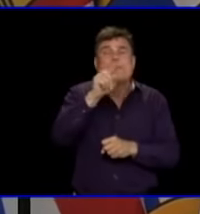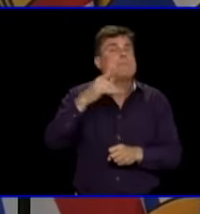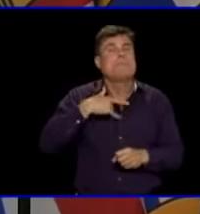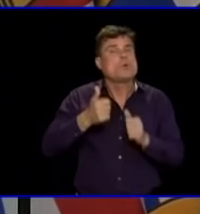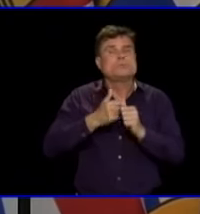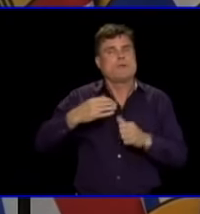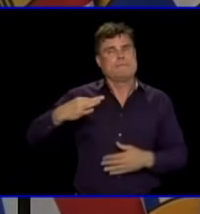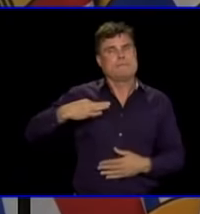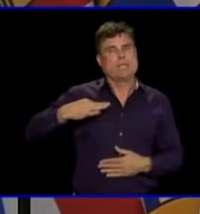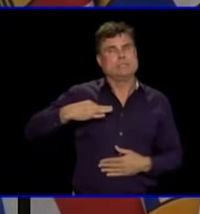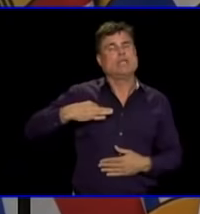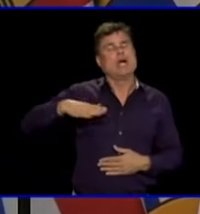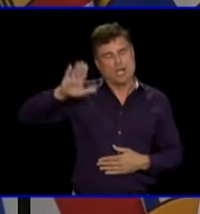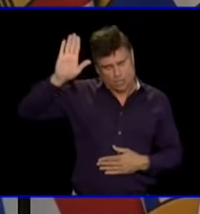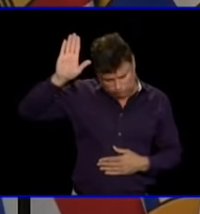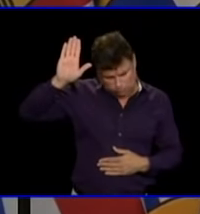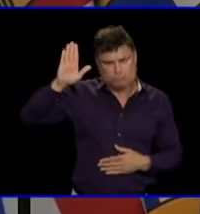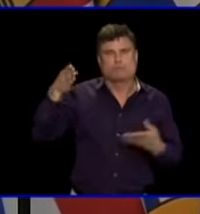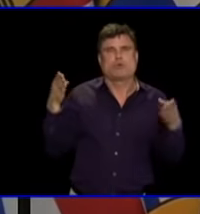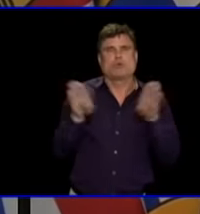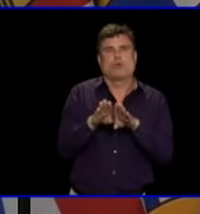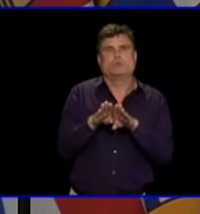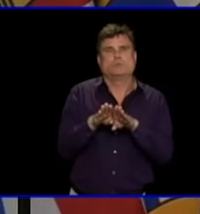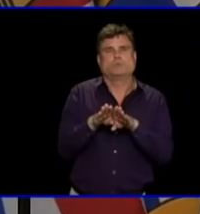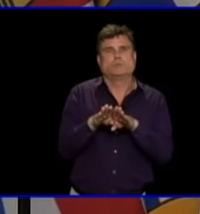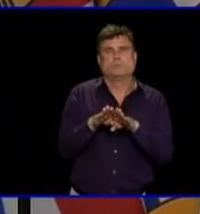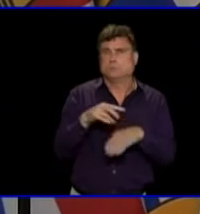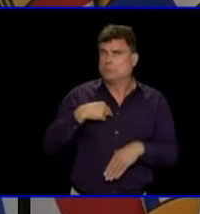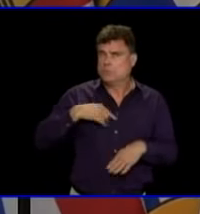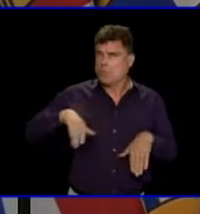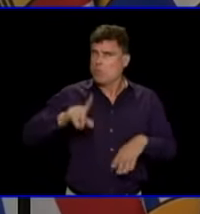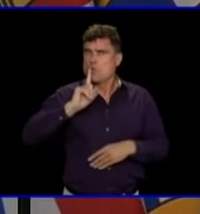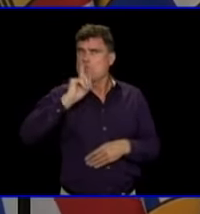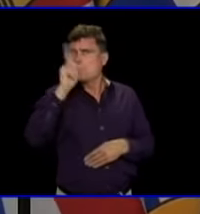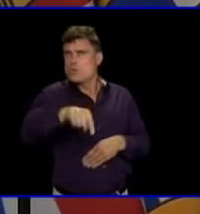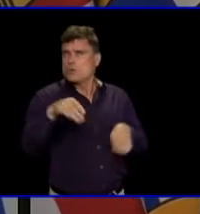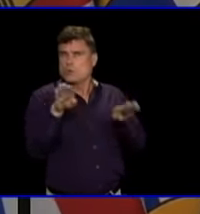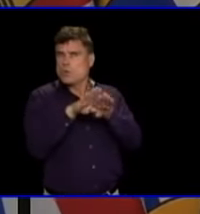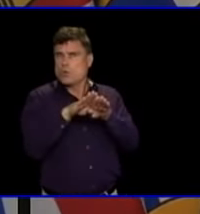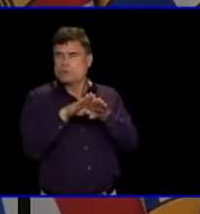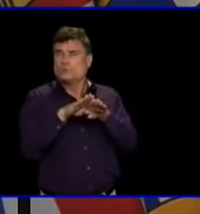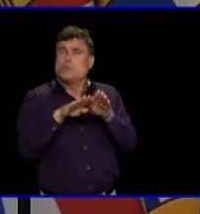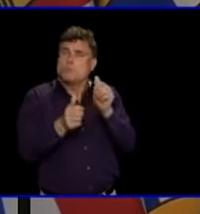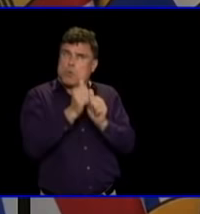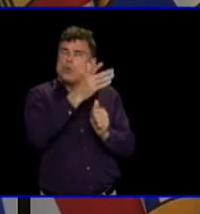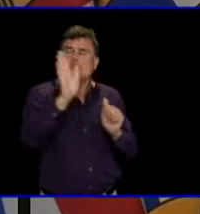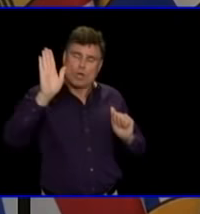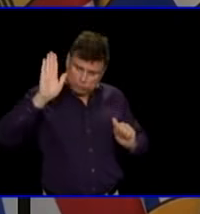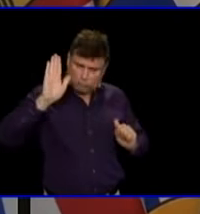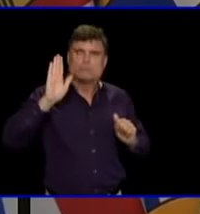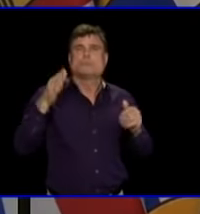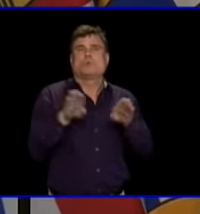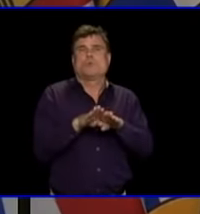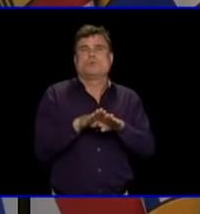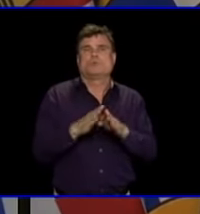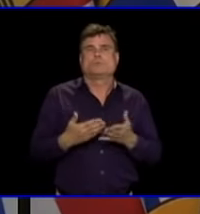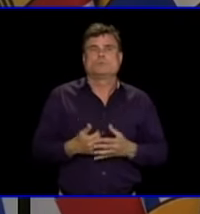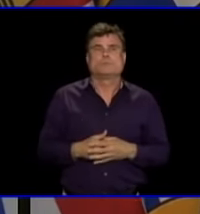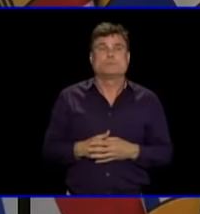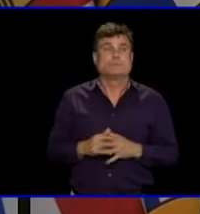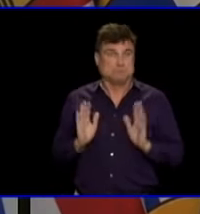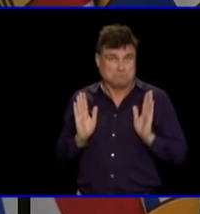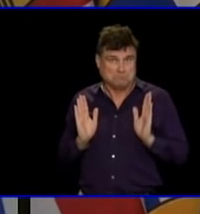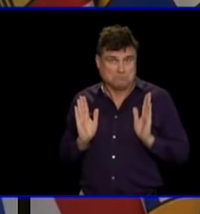today. For recommendations on protecting families and communities from COVID-19, visit bccdc.ca. For non-medical questions about